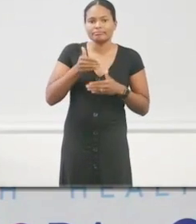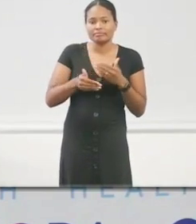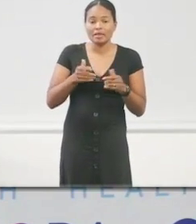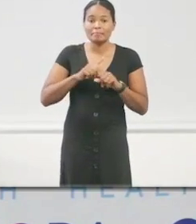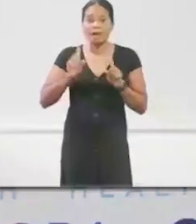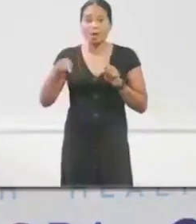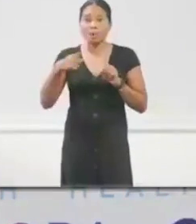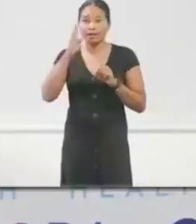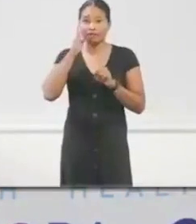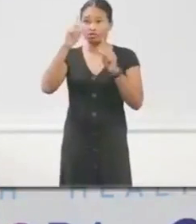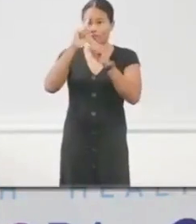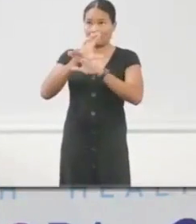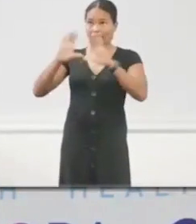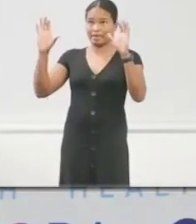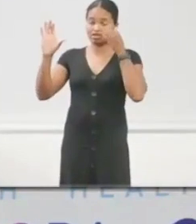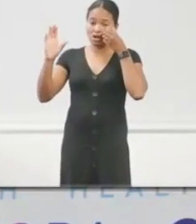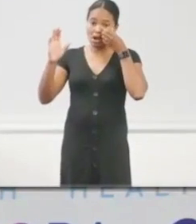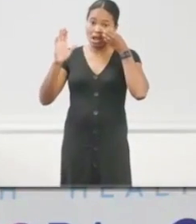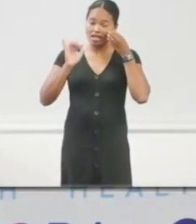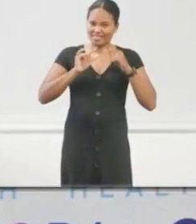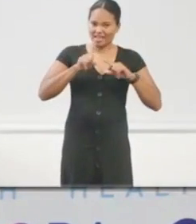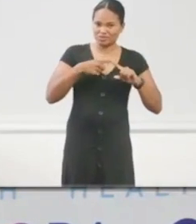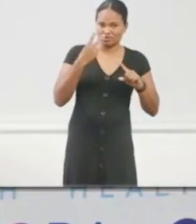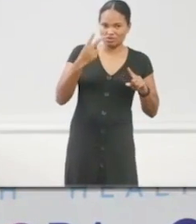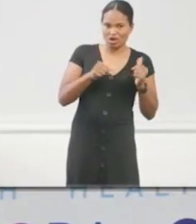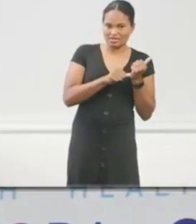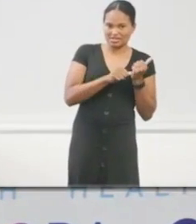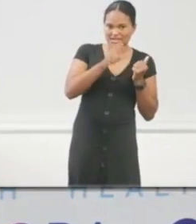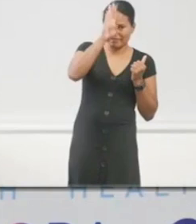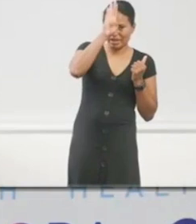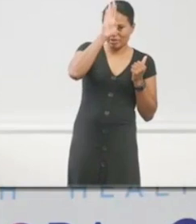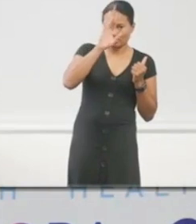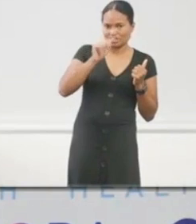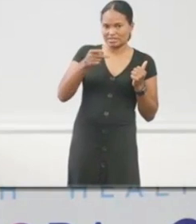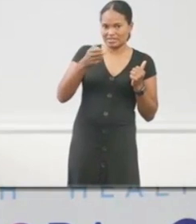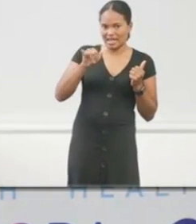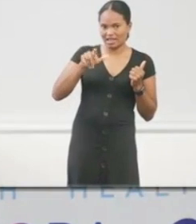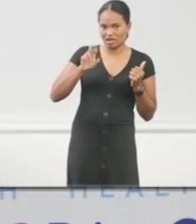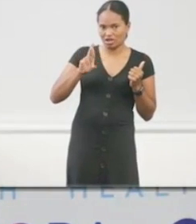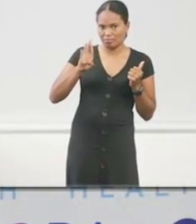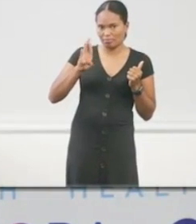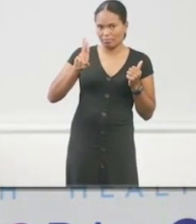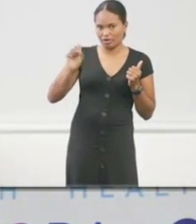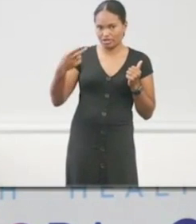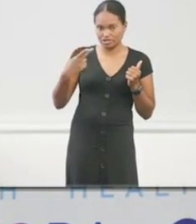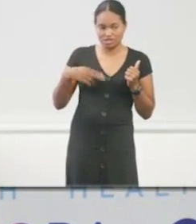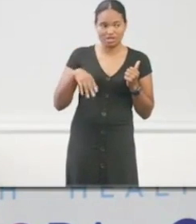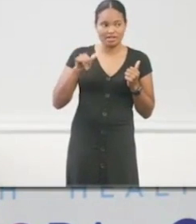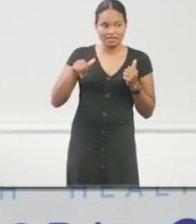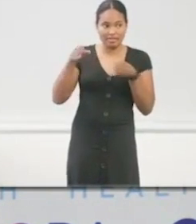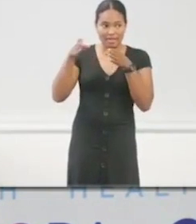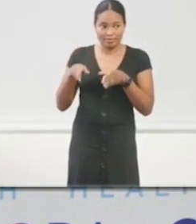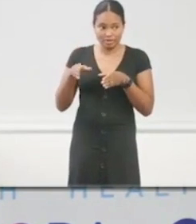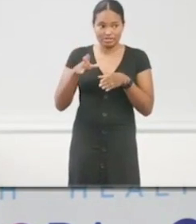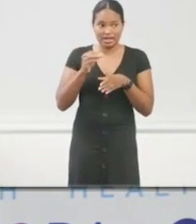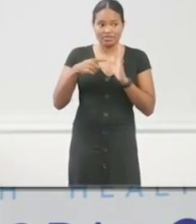picture, that's when you saw in that was our Assistant Fire Marshal, Kevin Bush, where I've got, and all of the communities that are represented